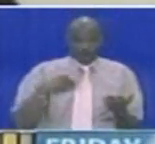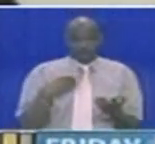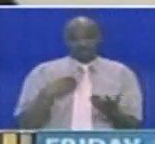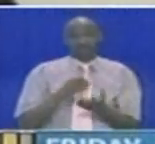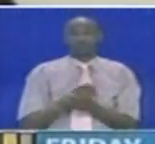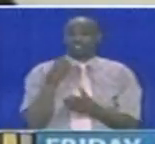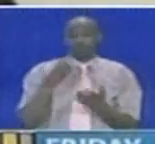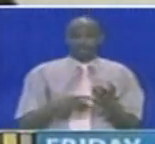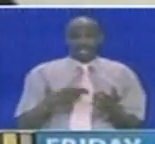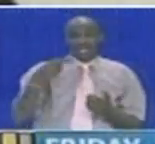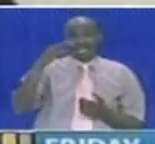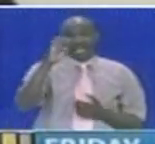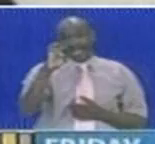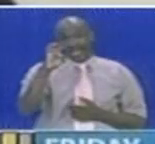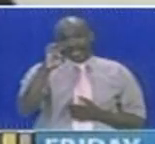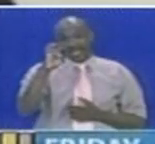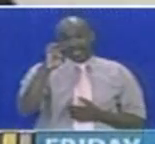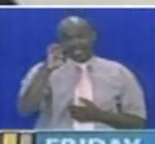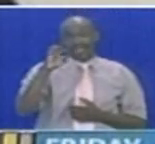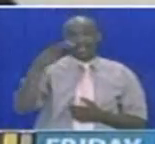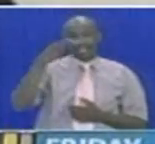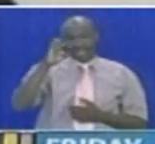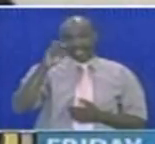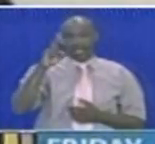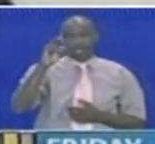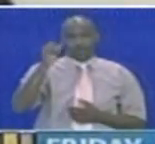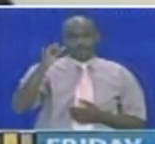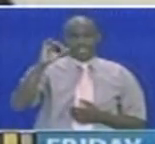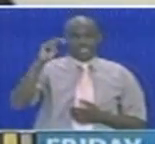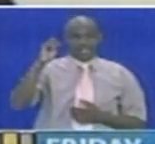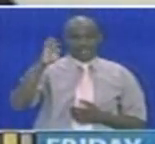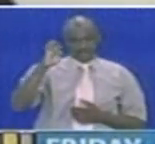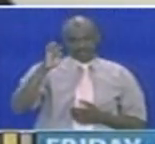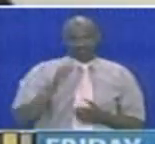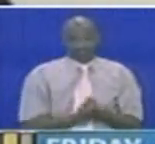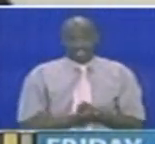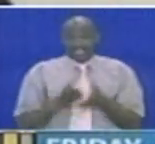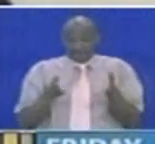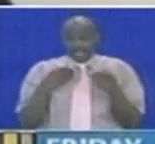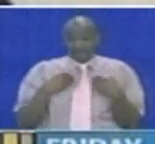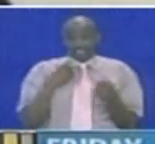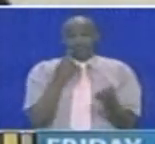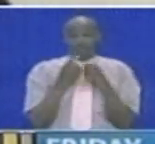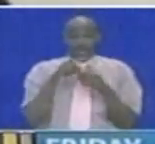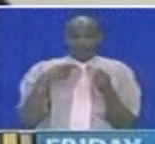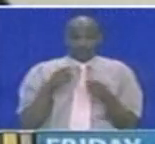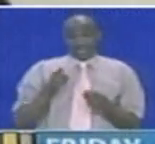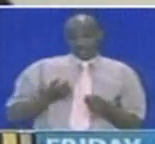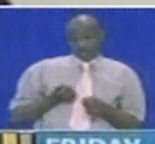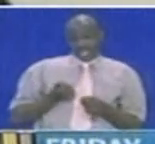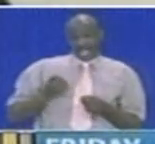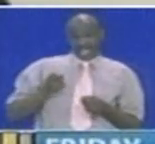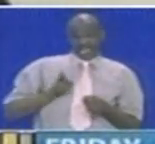We say he, not he. Heroin. Heroin. Just like when we talk of a lady who is, you